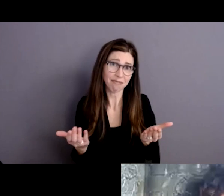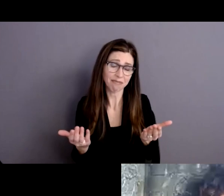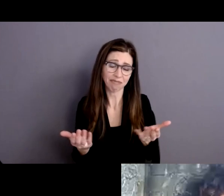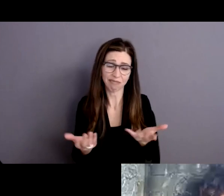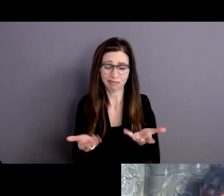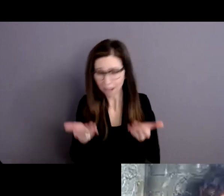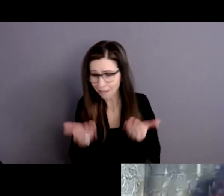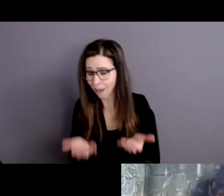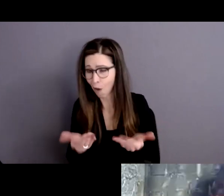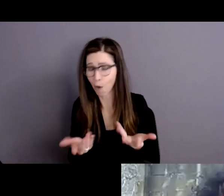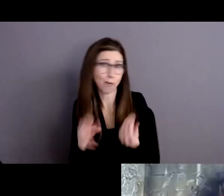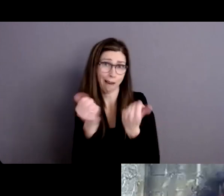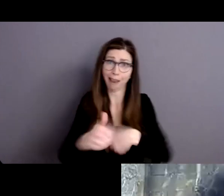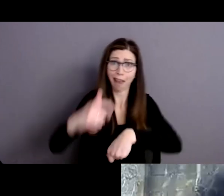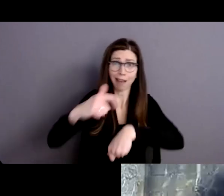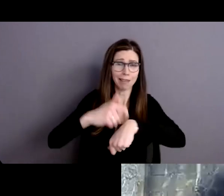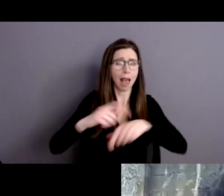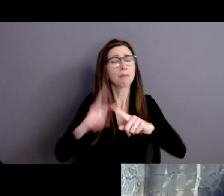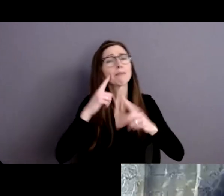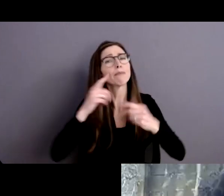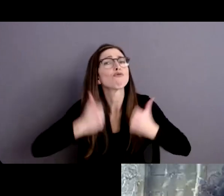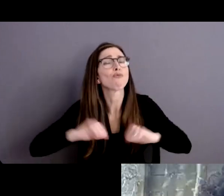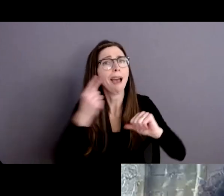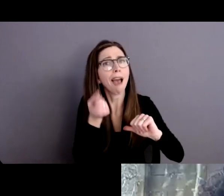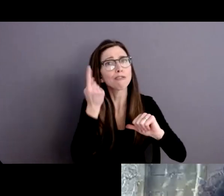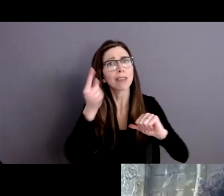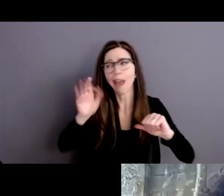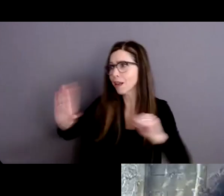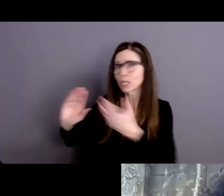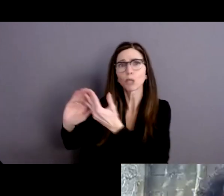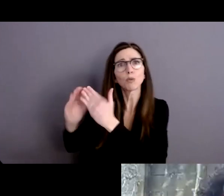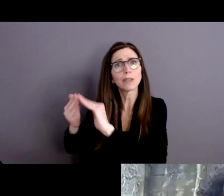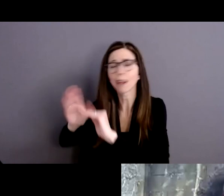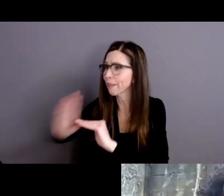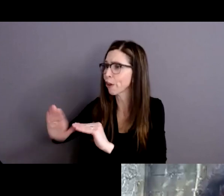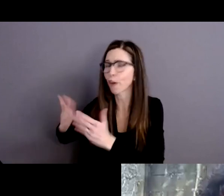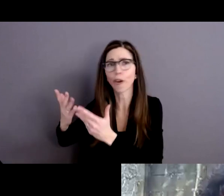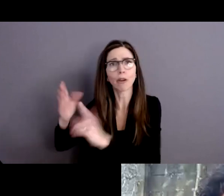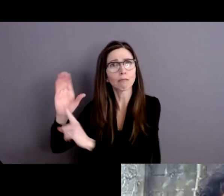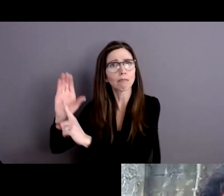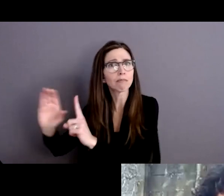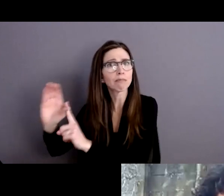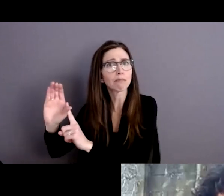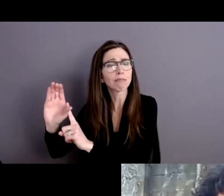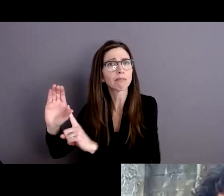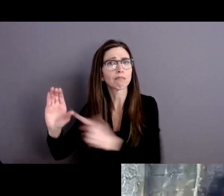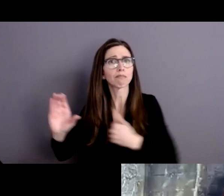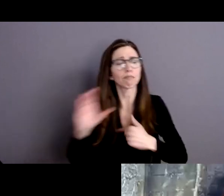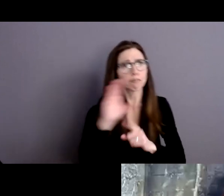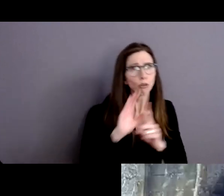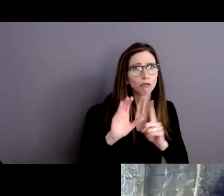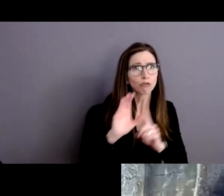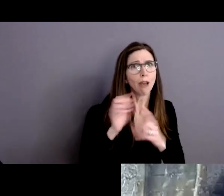to understand different nations' protocols around occupying their territories and whatnot.